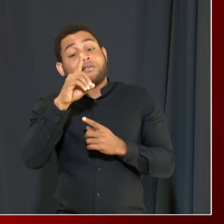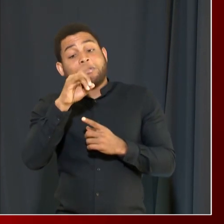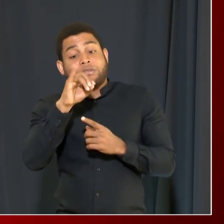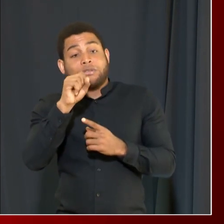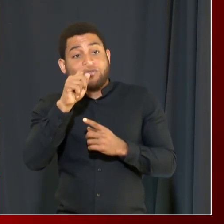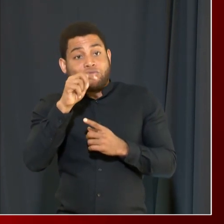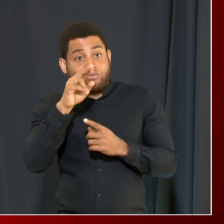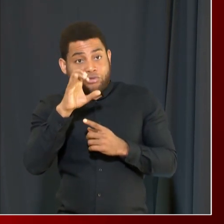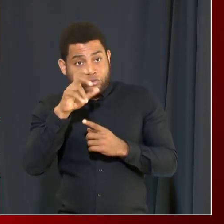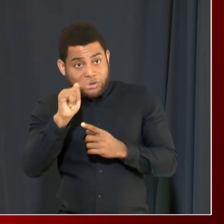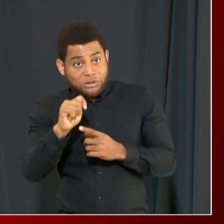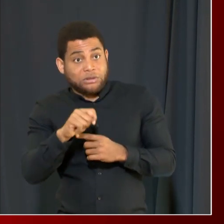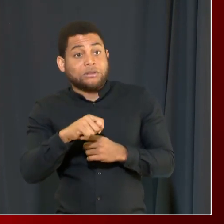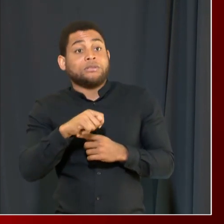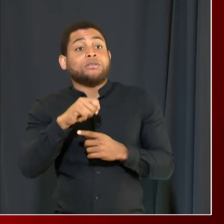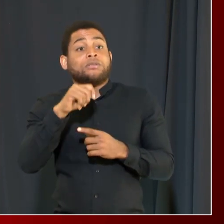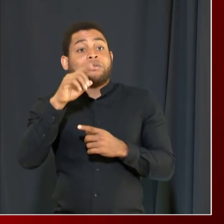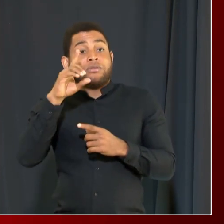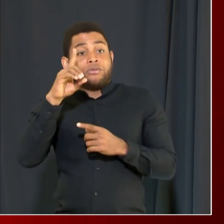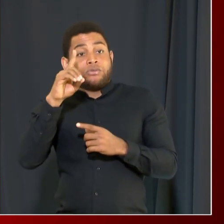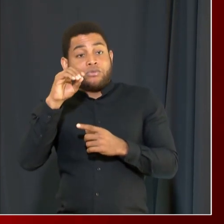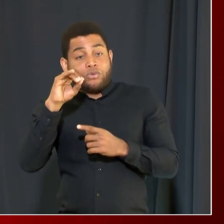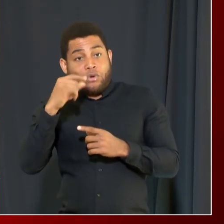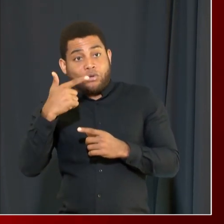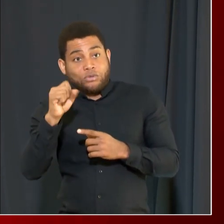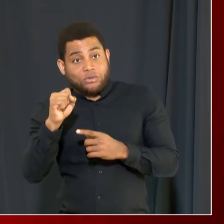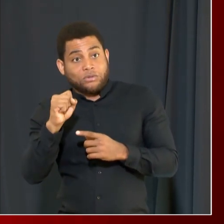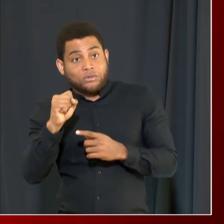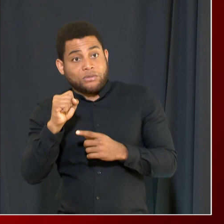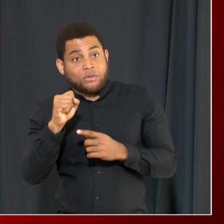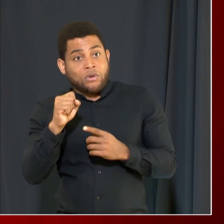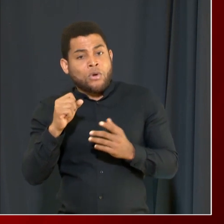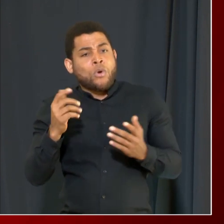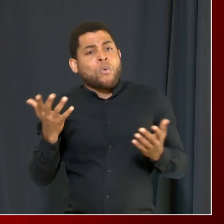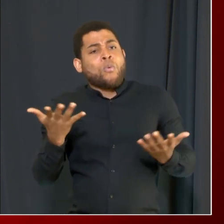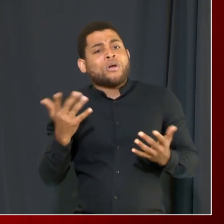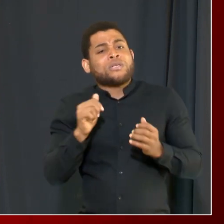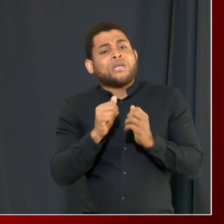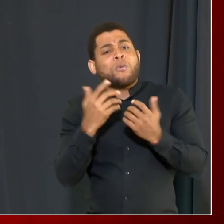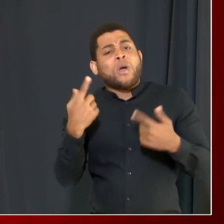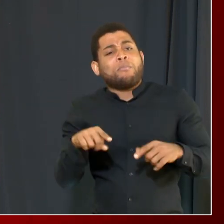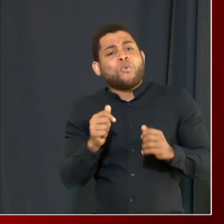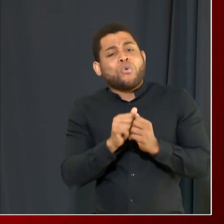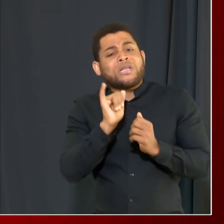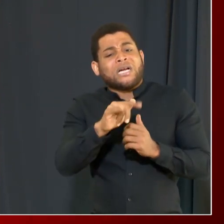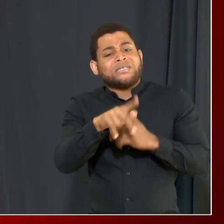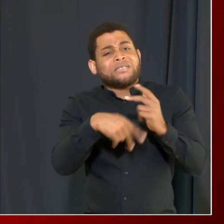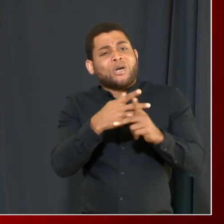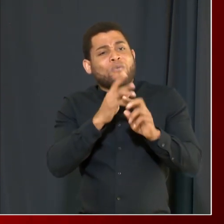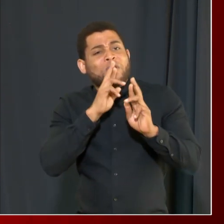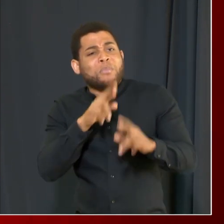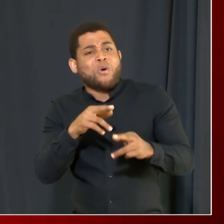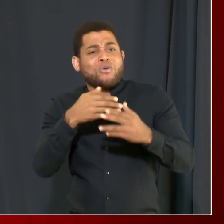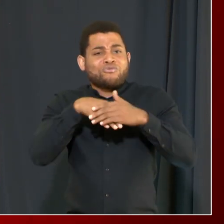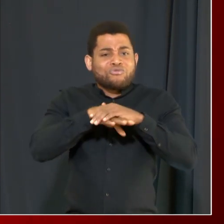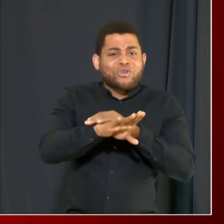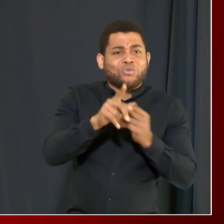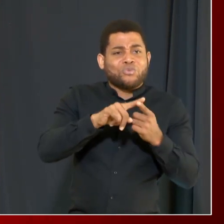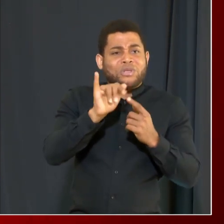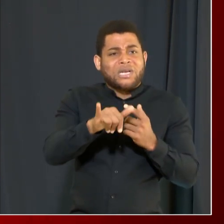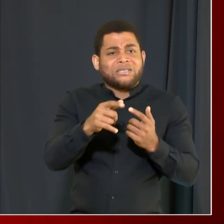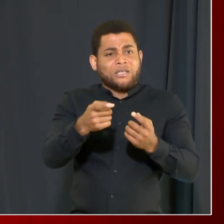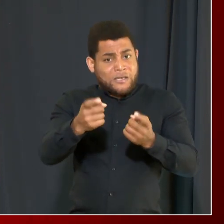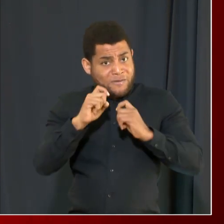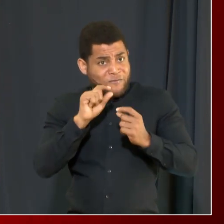with the CAD report, and, you know, when first responders first made entry there, and give us some